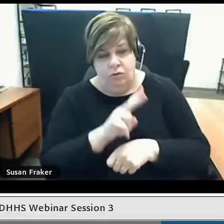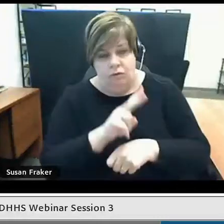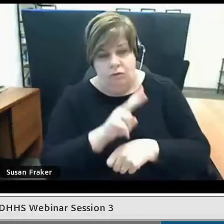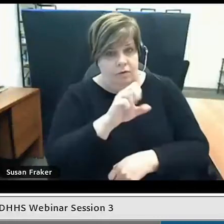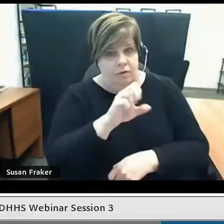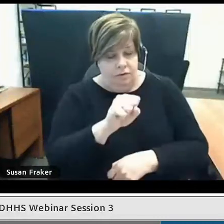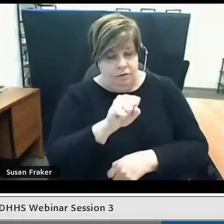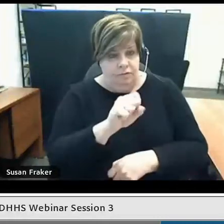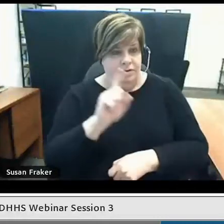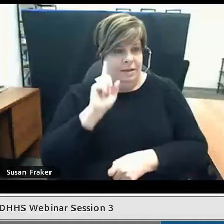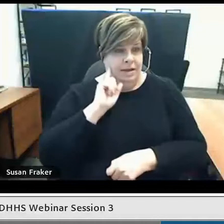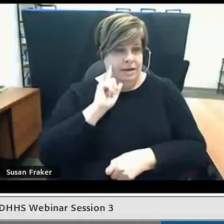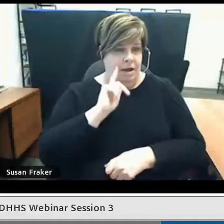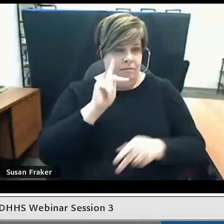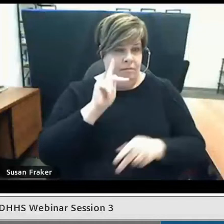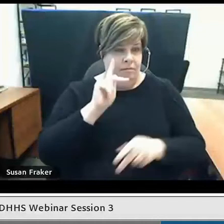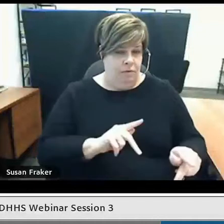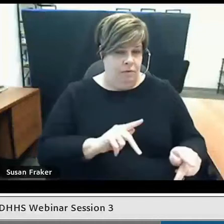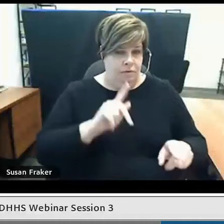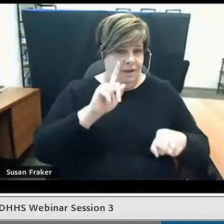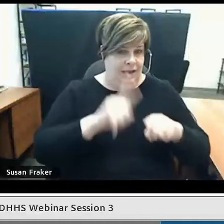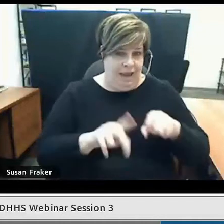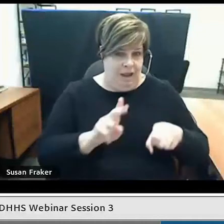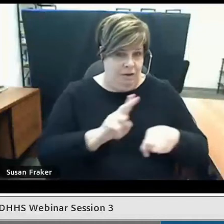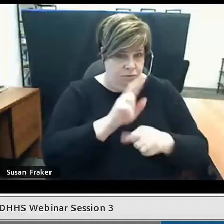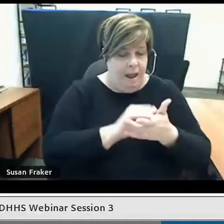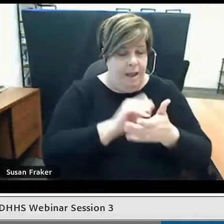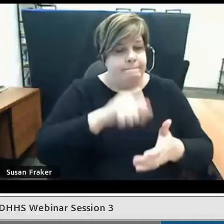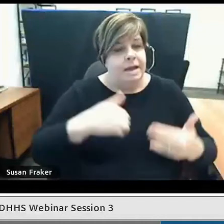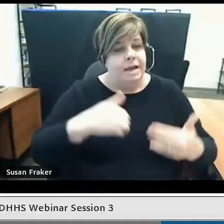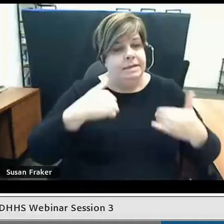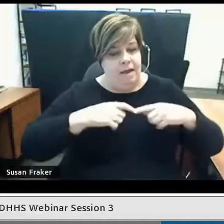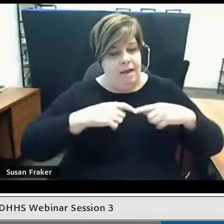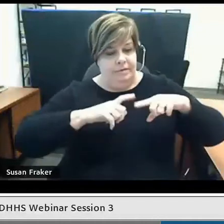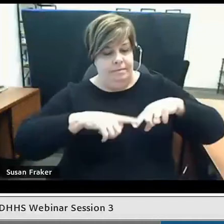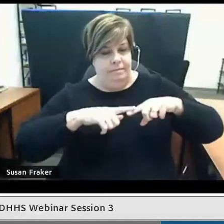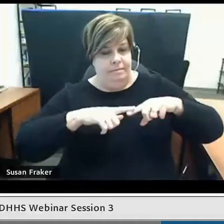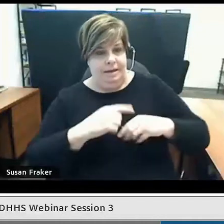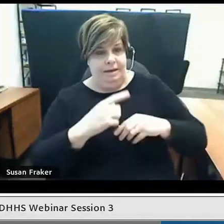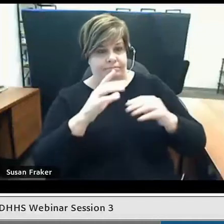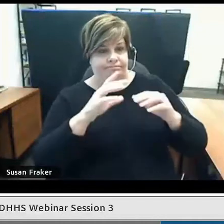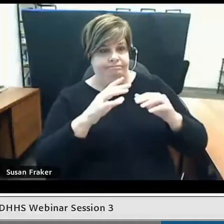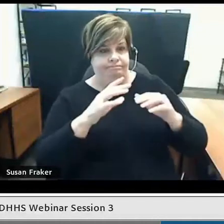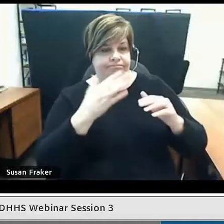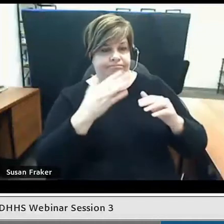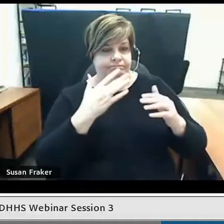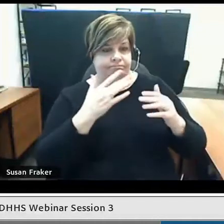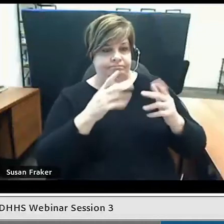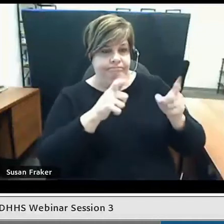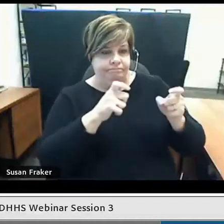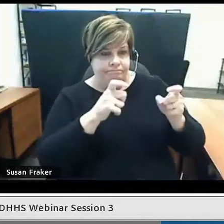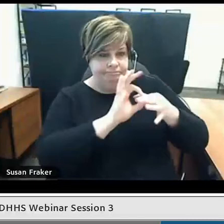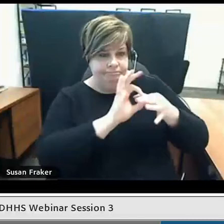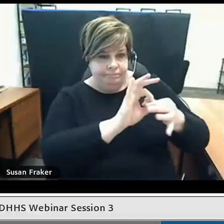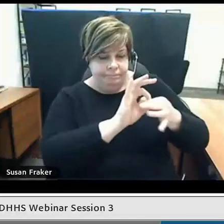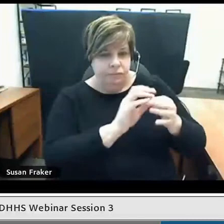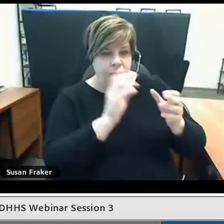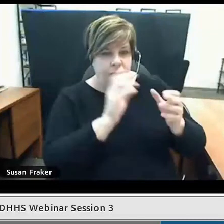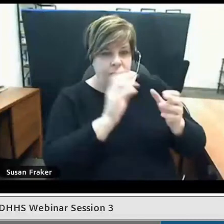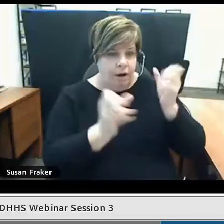relay services if you're a deaf person because you're dependent on the video option. As a